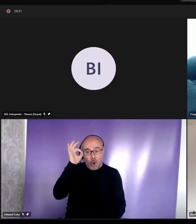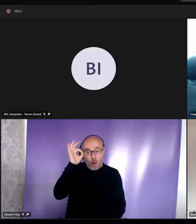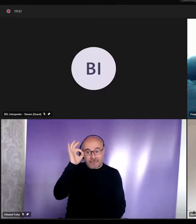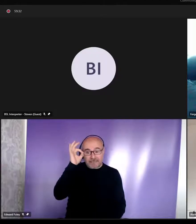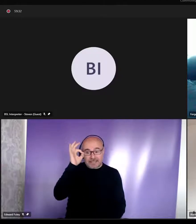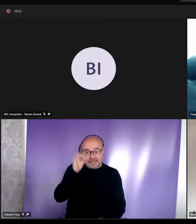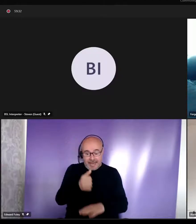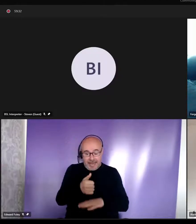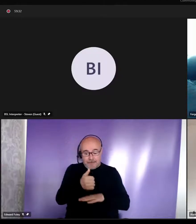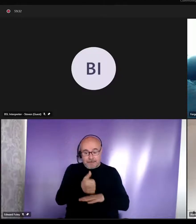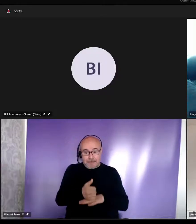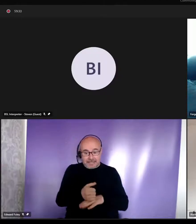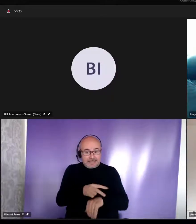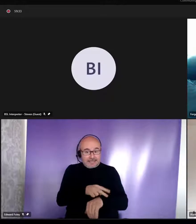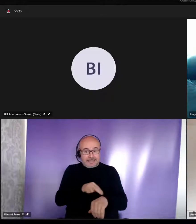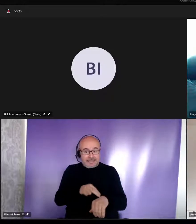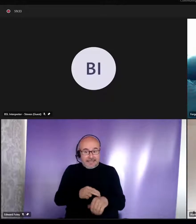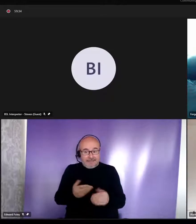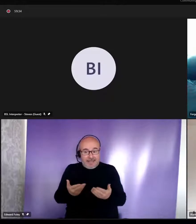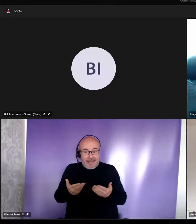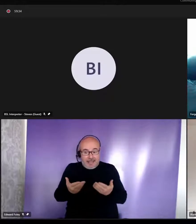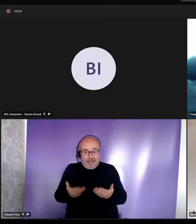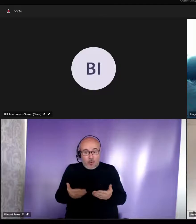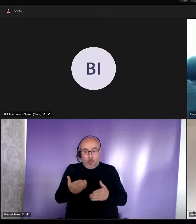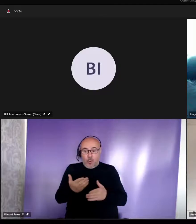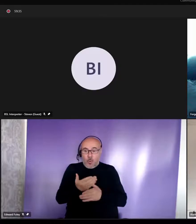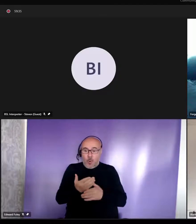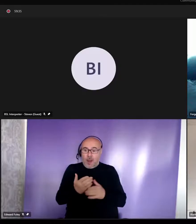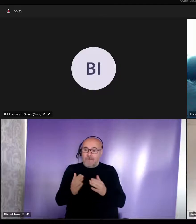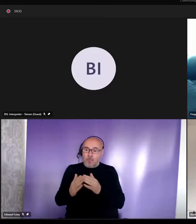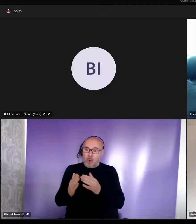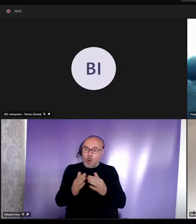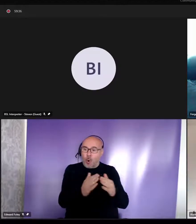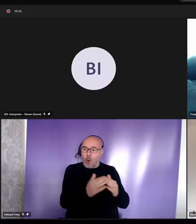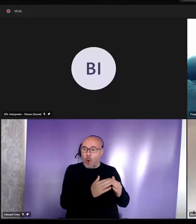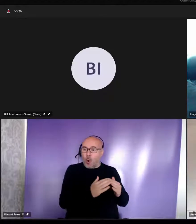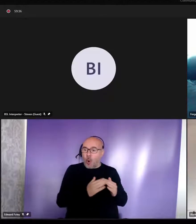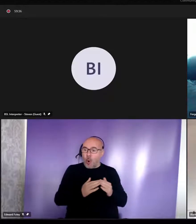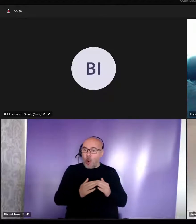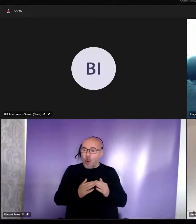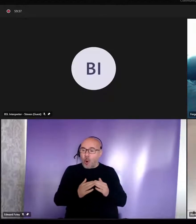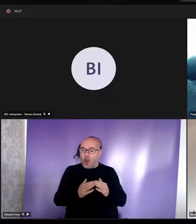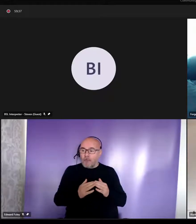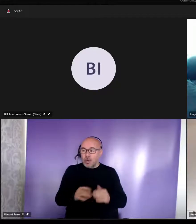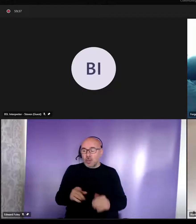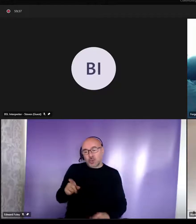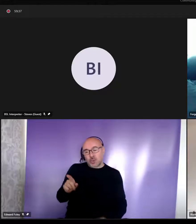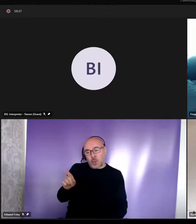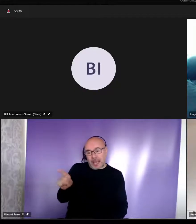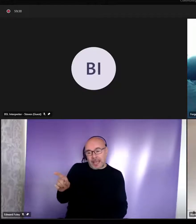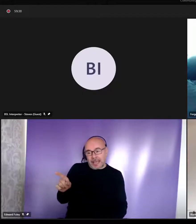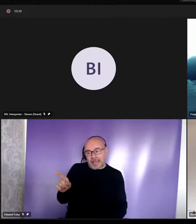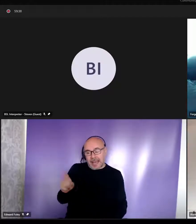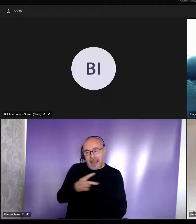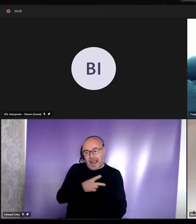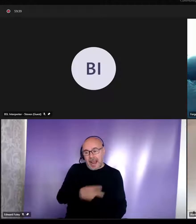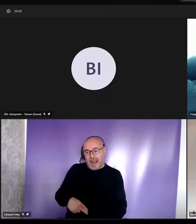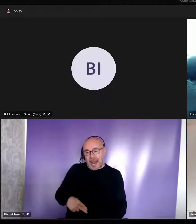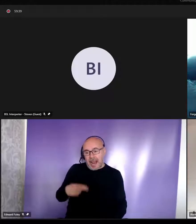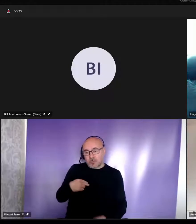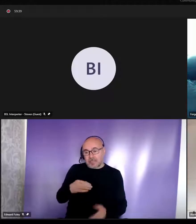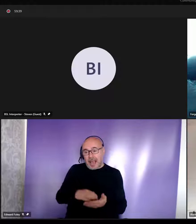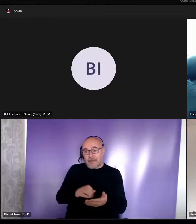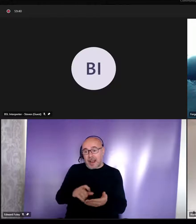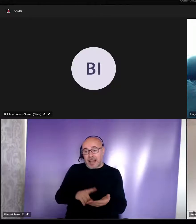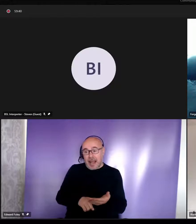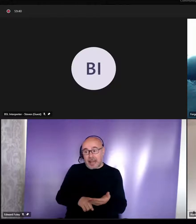home, will be working agilely, and therefore I think the question Councillor McLaughlin is making a very practical one, in the sense,